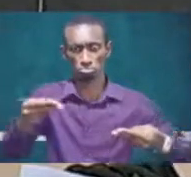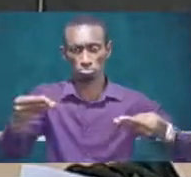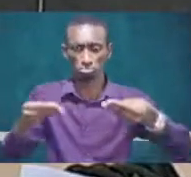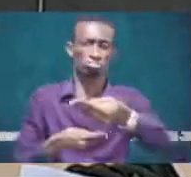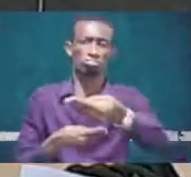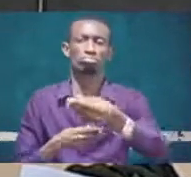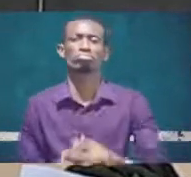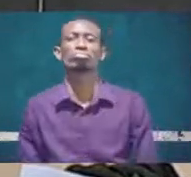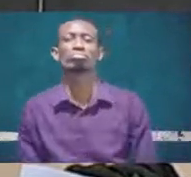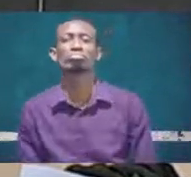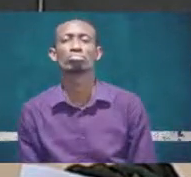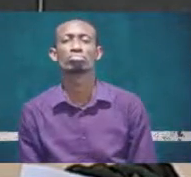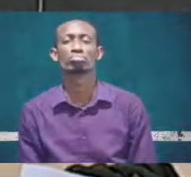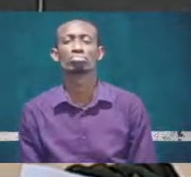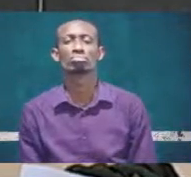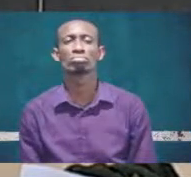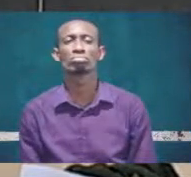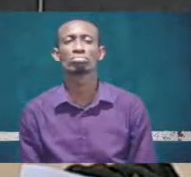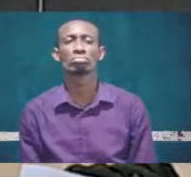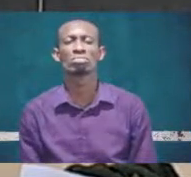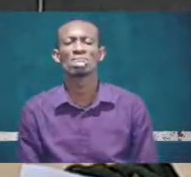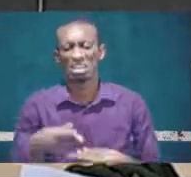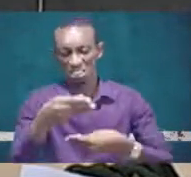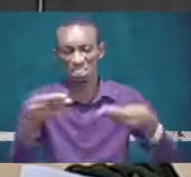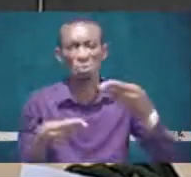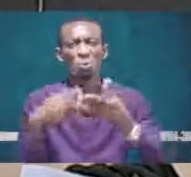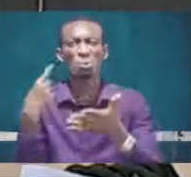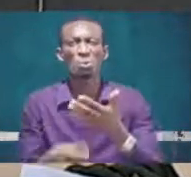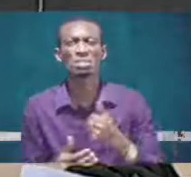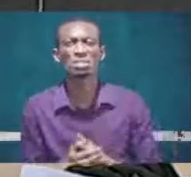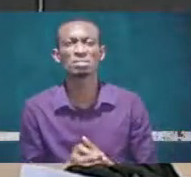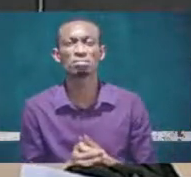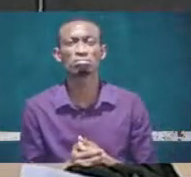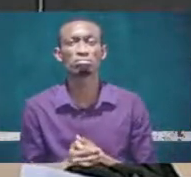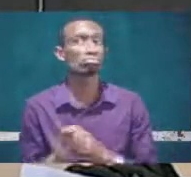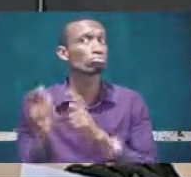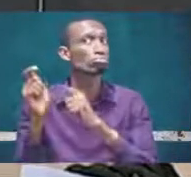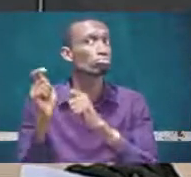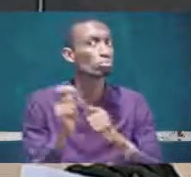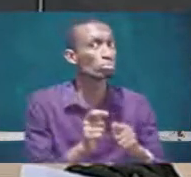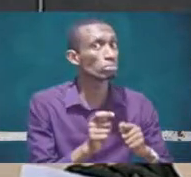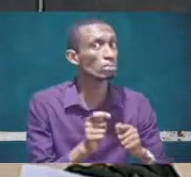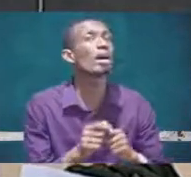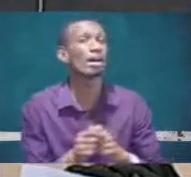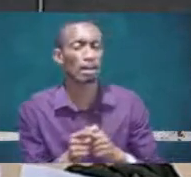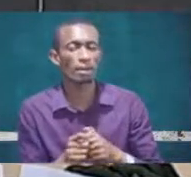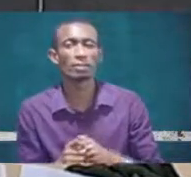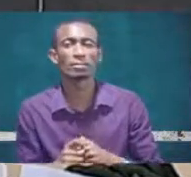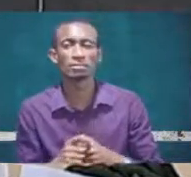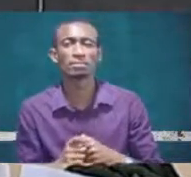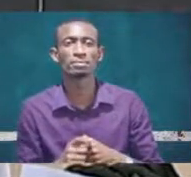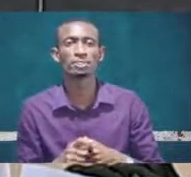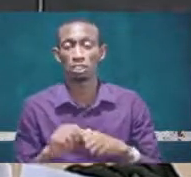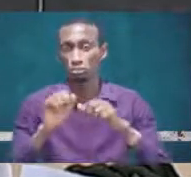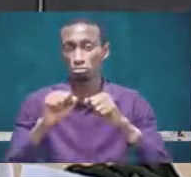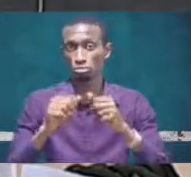transaction. A transaction. And what is a transaction? A transaction involves